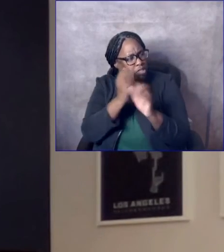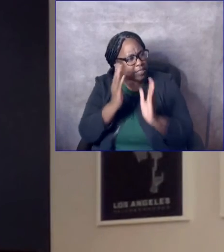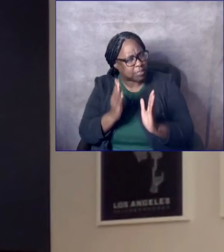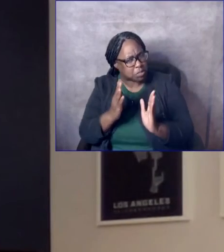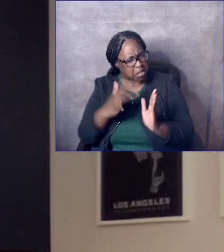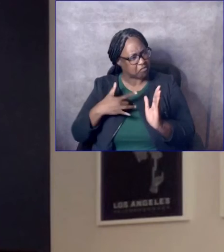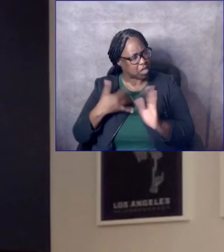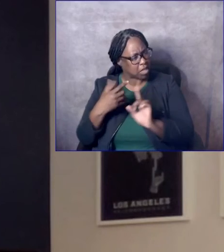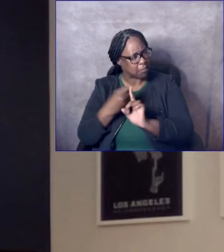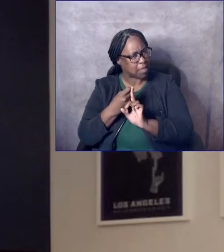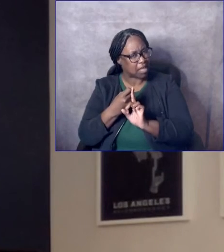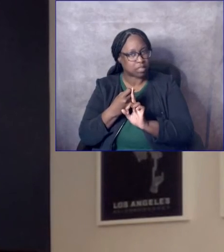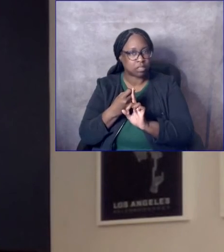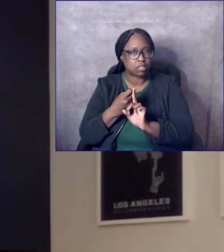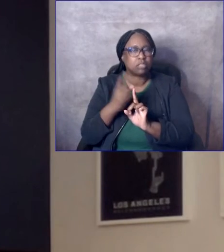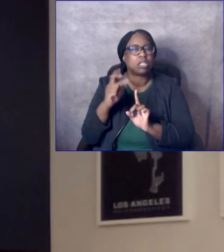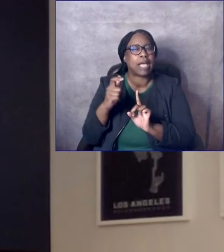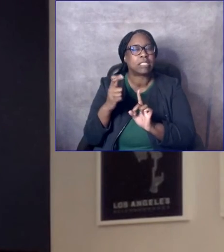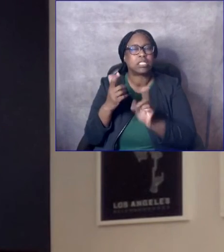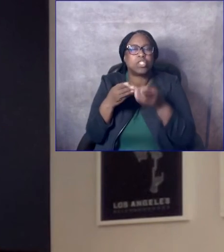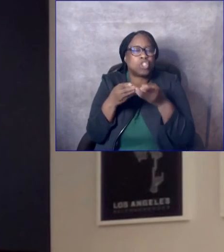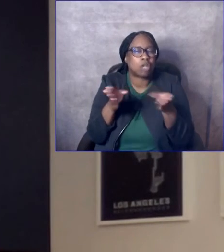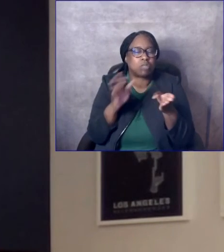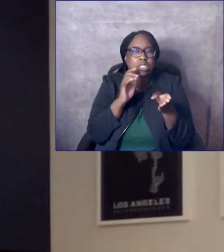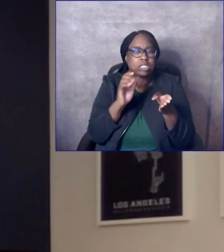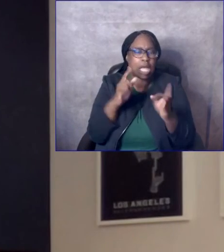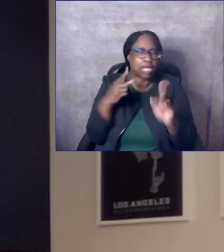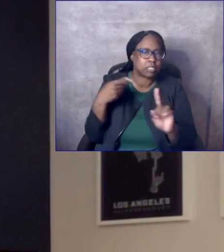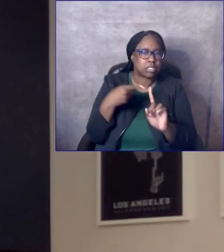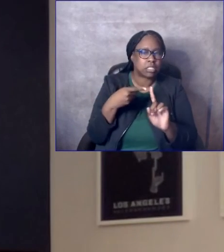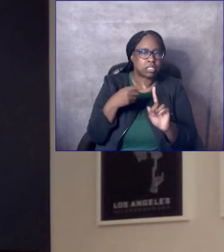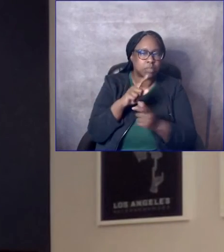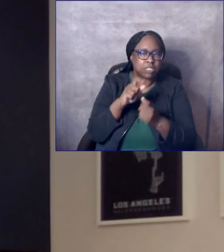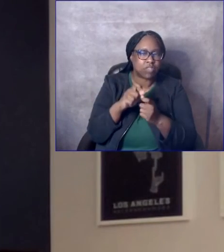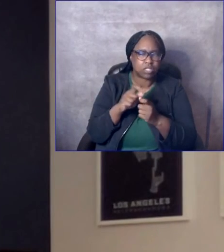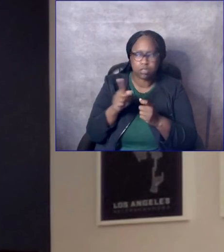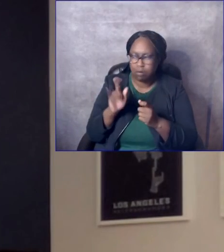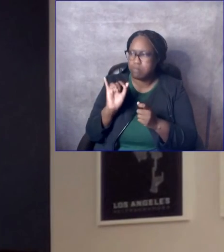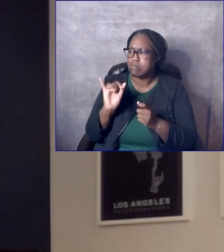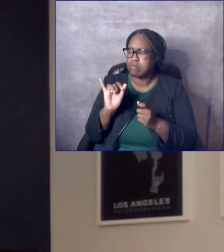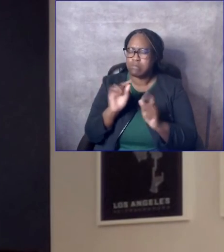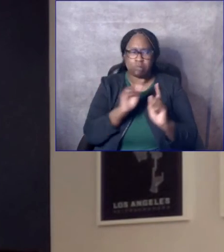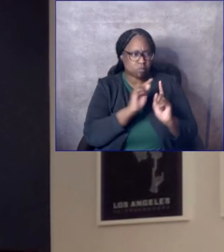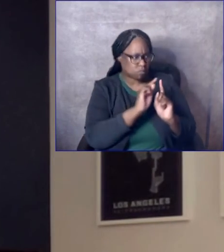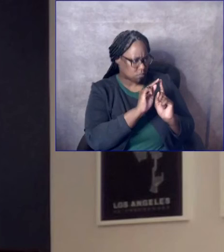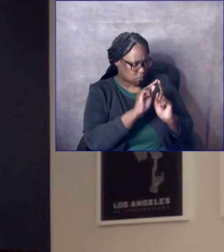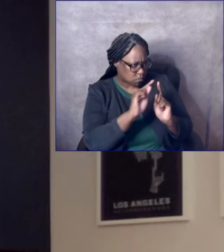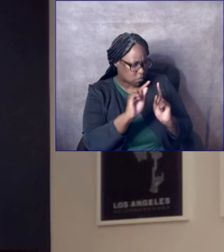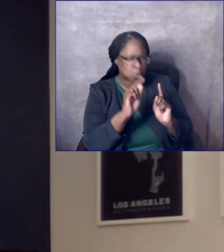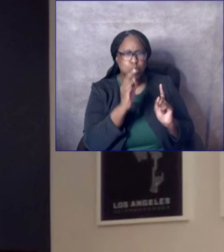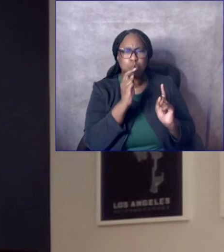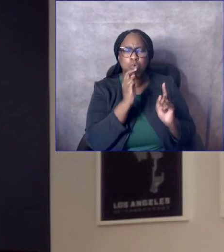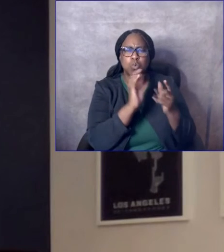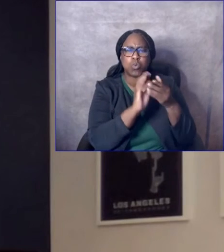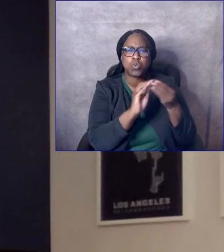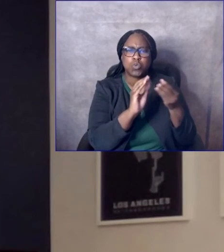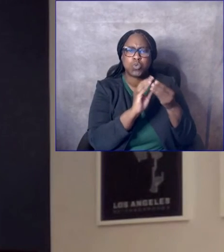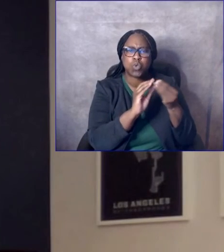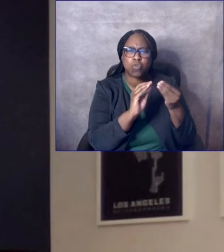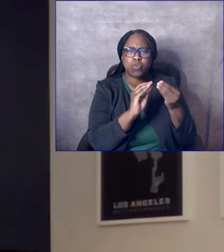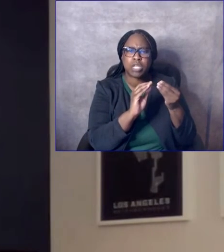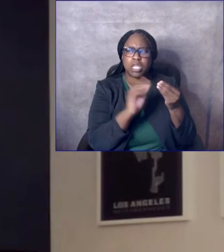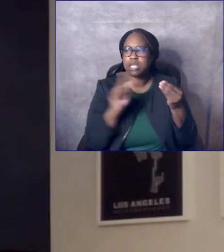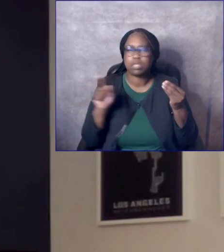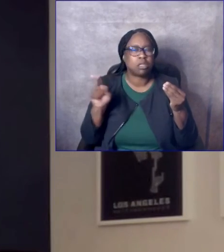And so it's up to us to recognize, like, who are the stories that we have? Let's put them with someone whose story is not often told by the